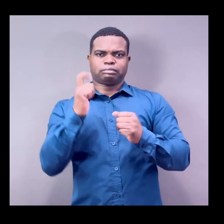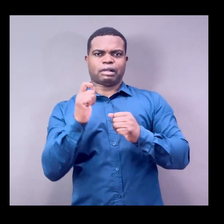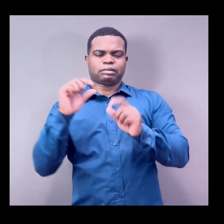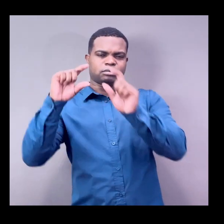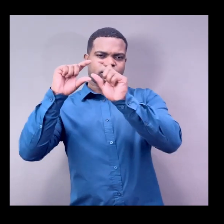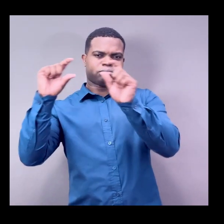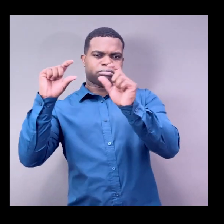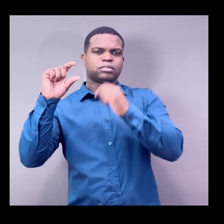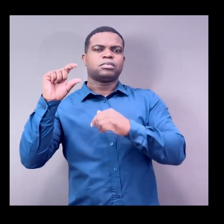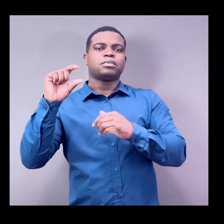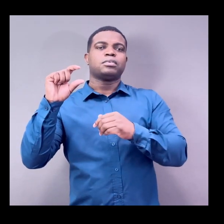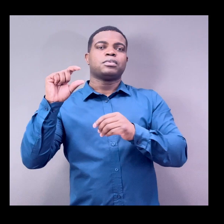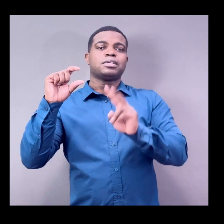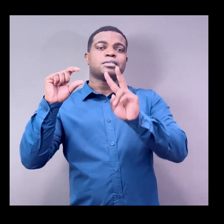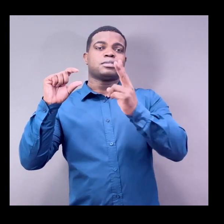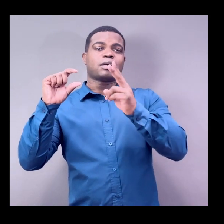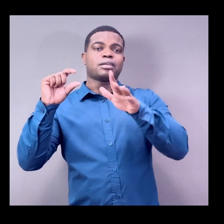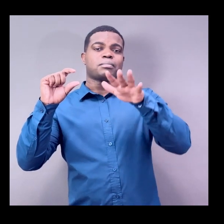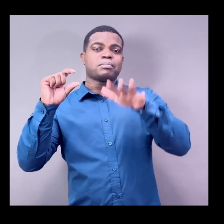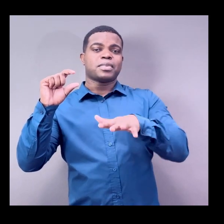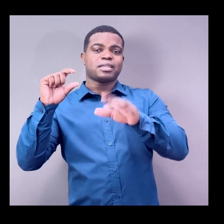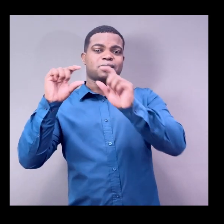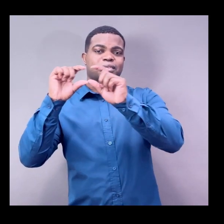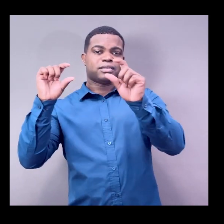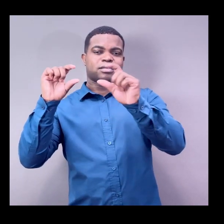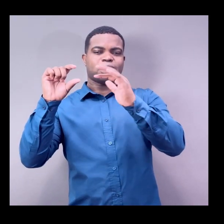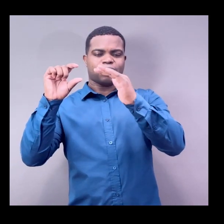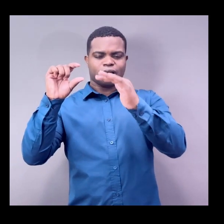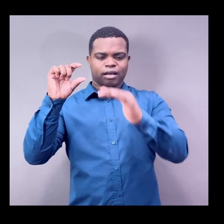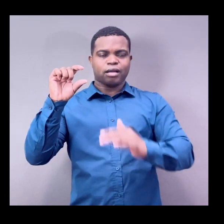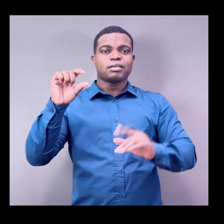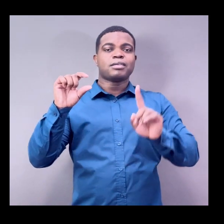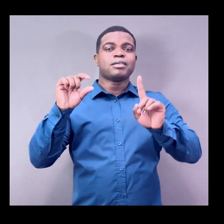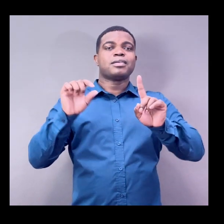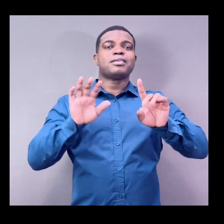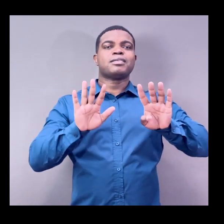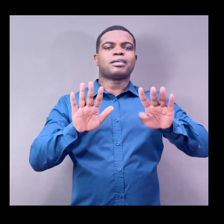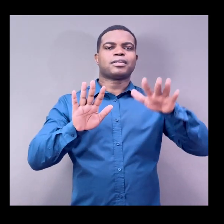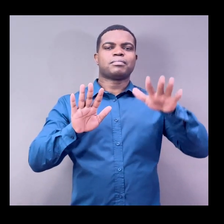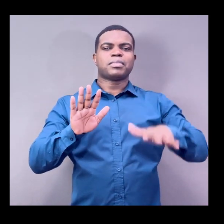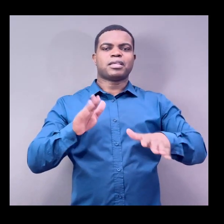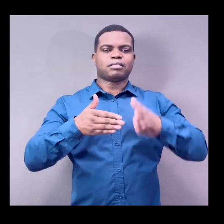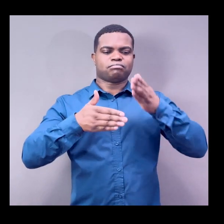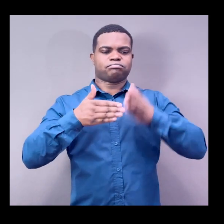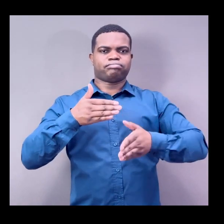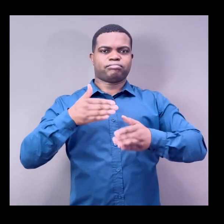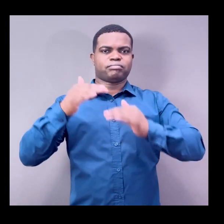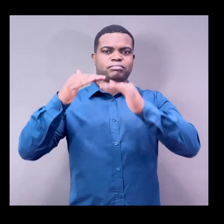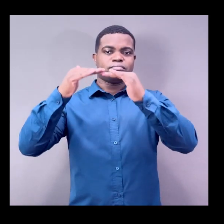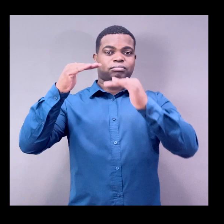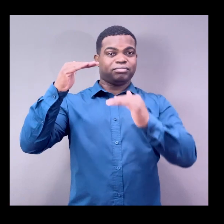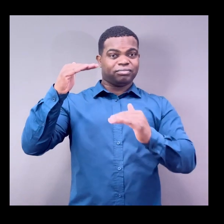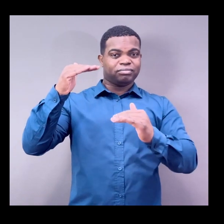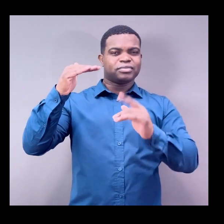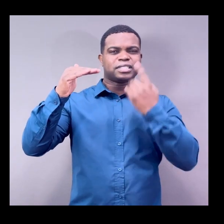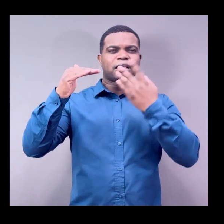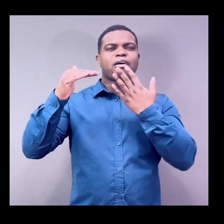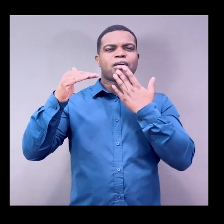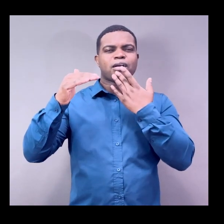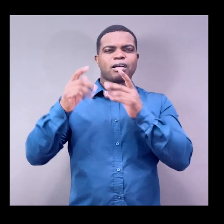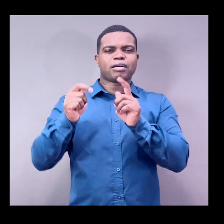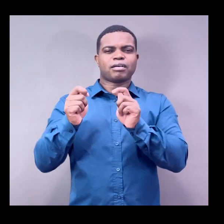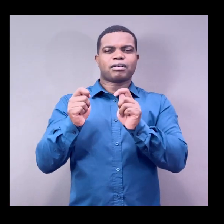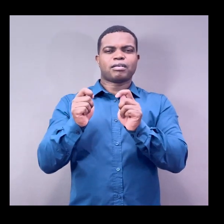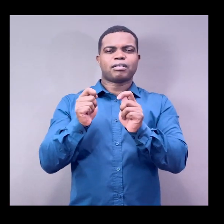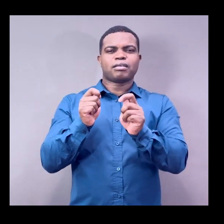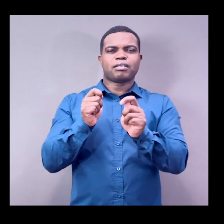from 2nd of May and ending by 19th of May, has been completed. So you can see the